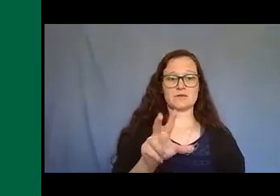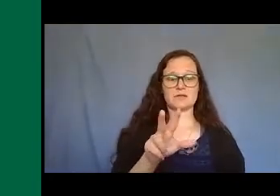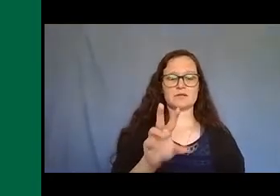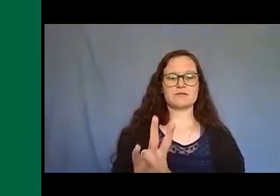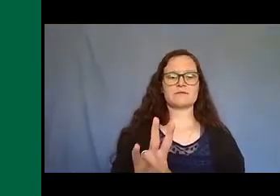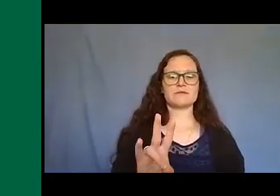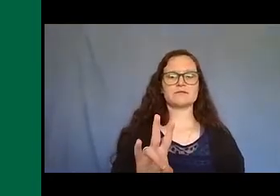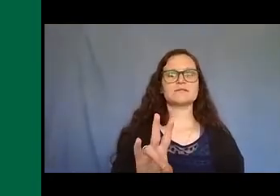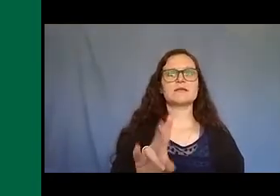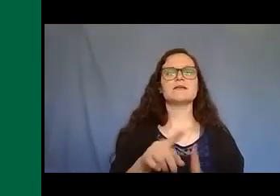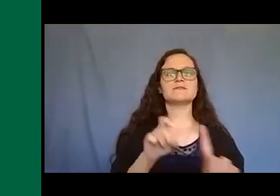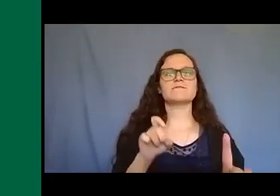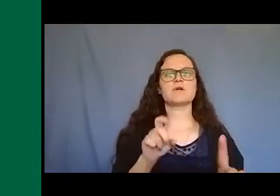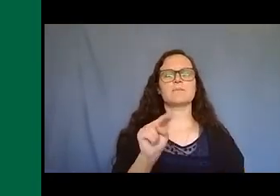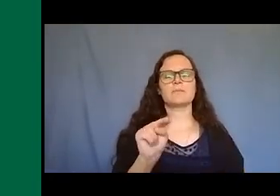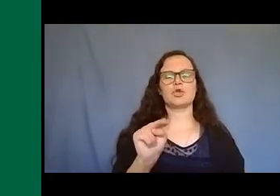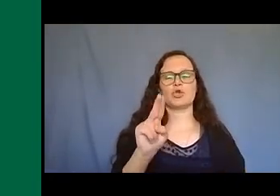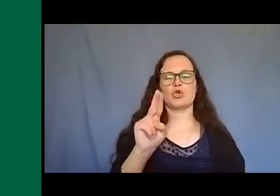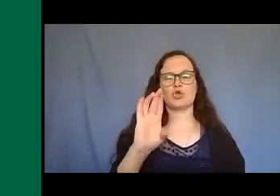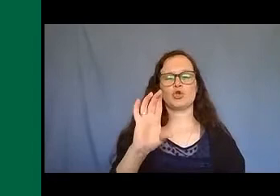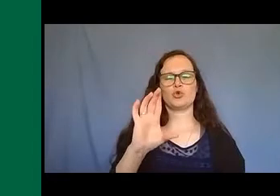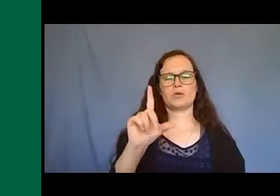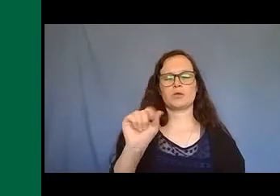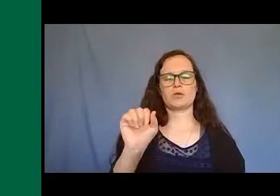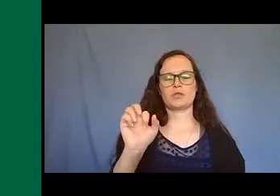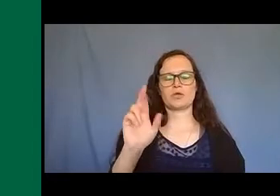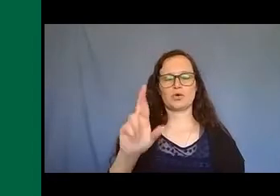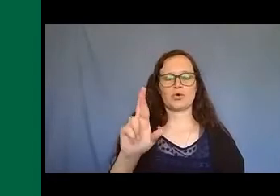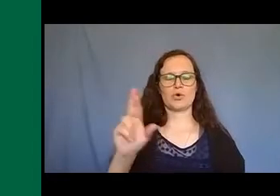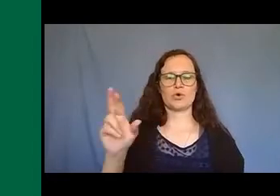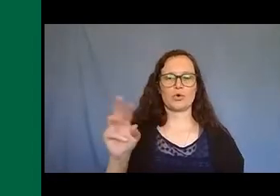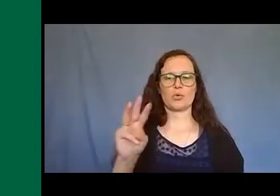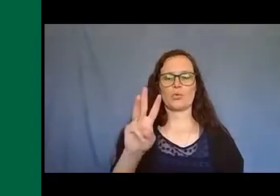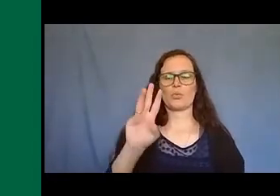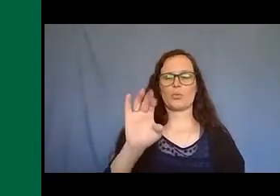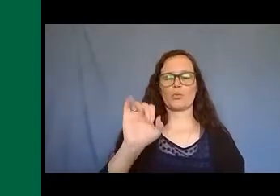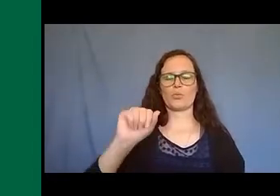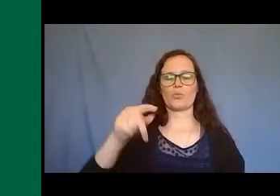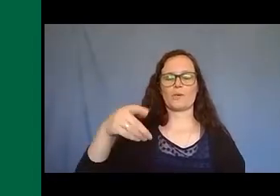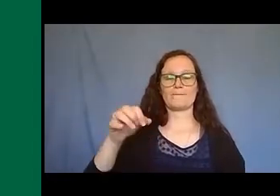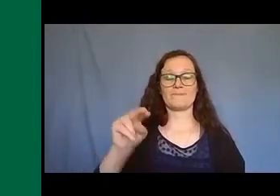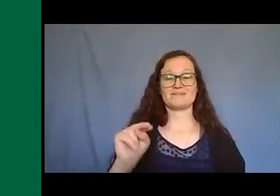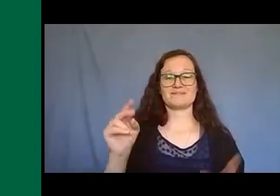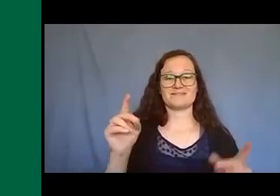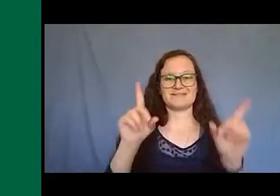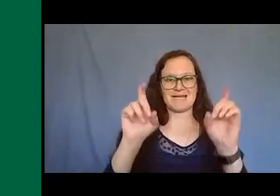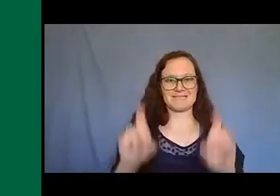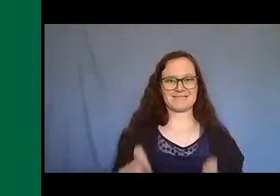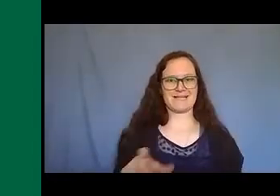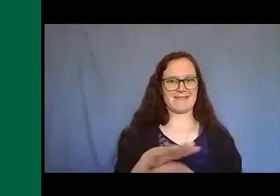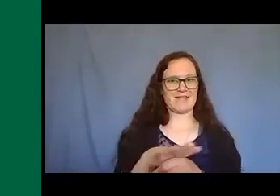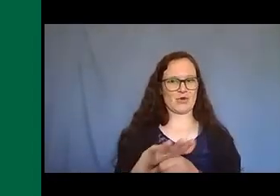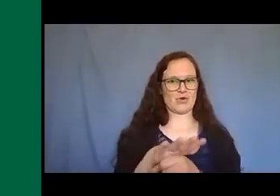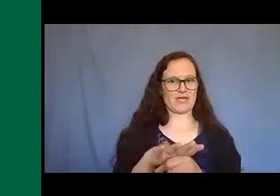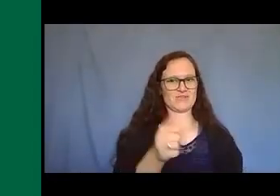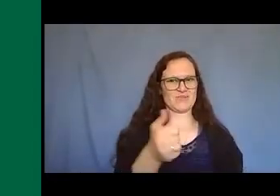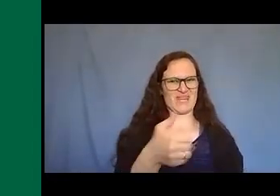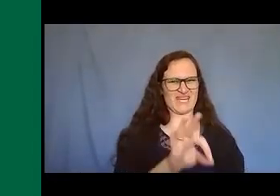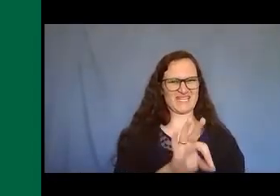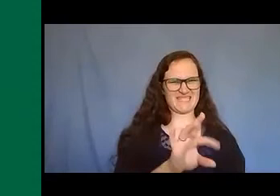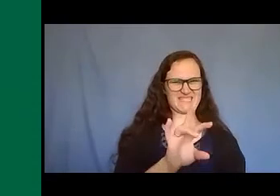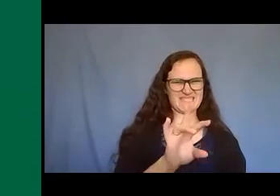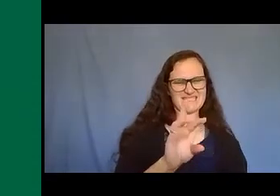testing, and the peak of that was around 1963, 1964. And so if you can find